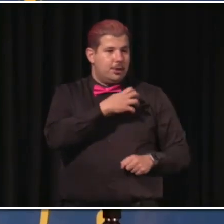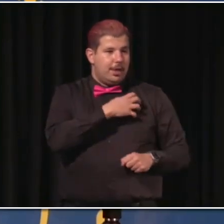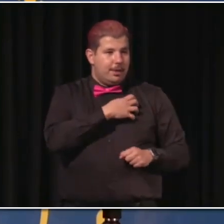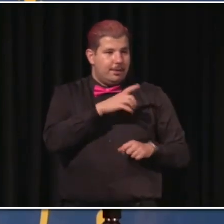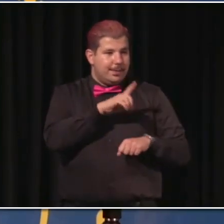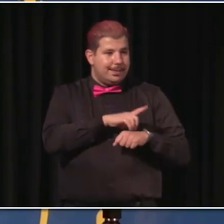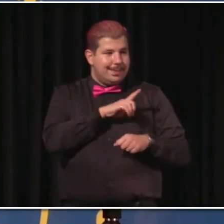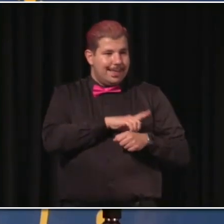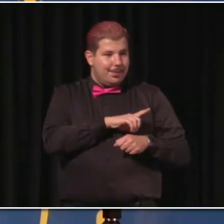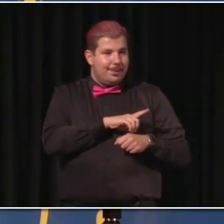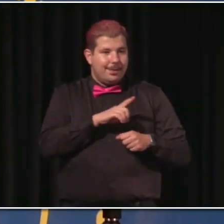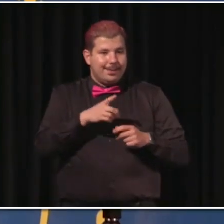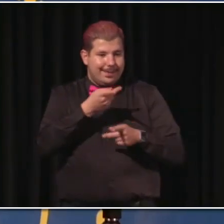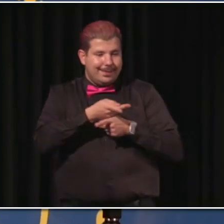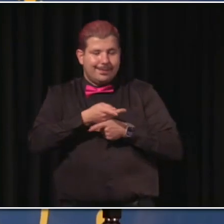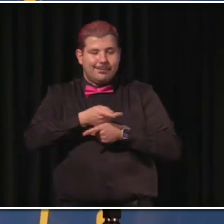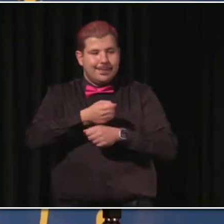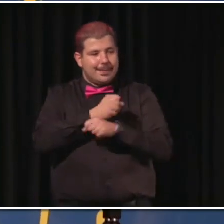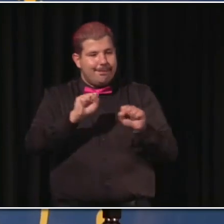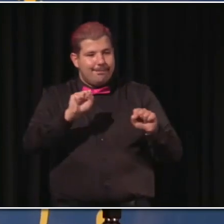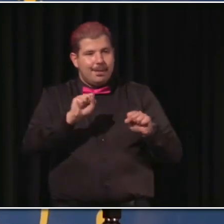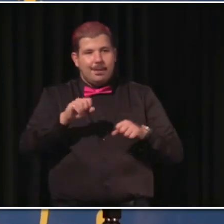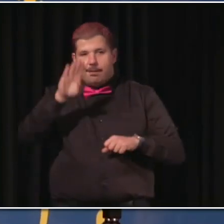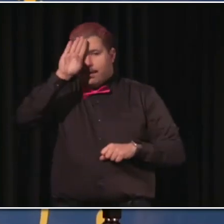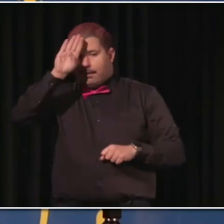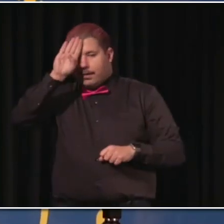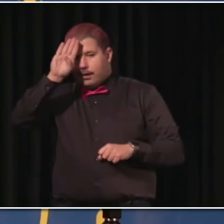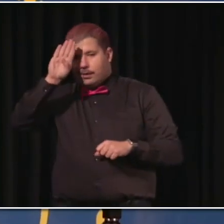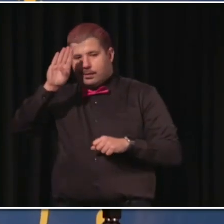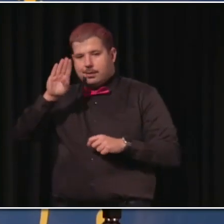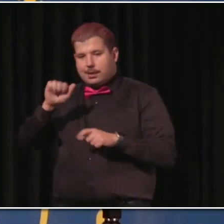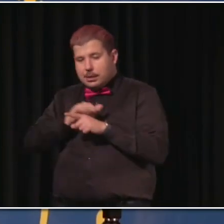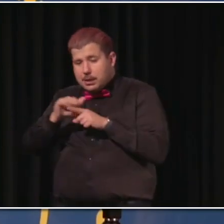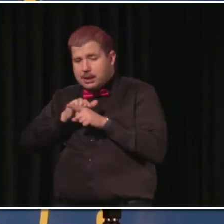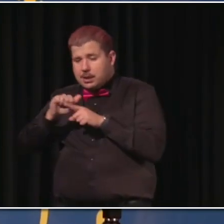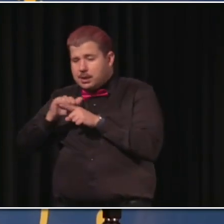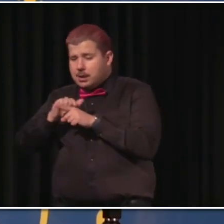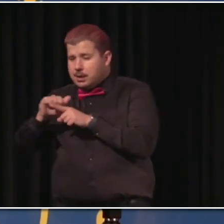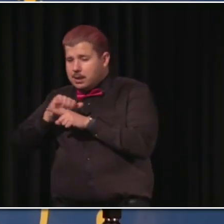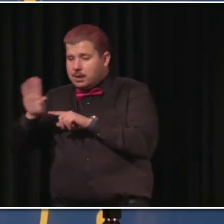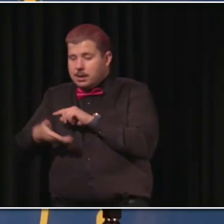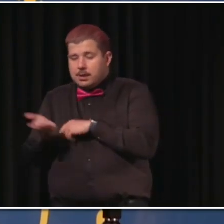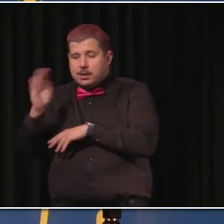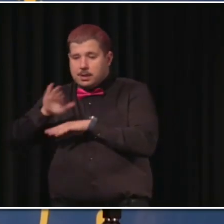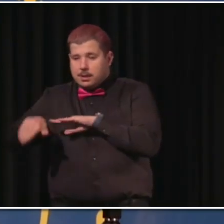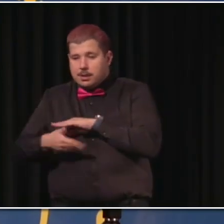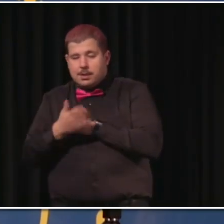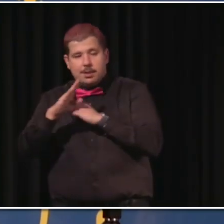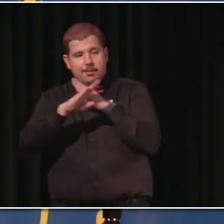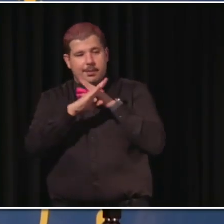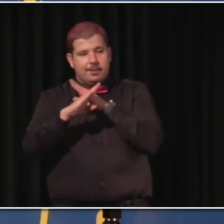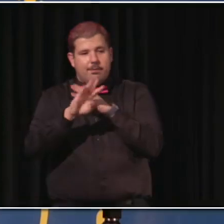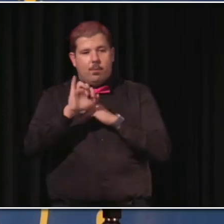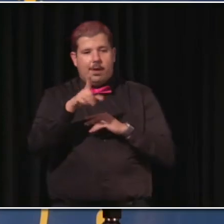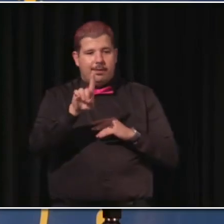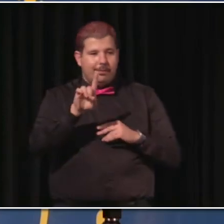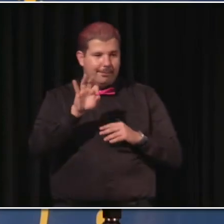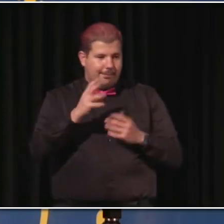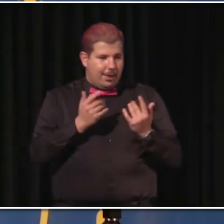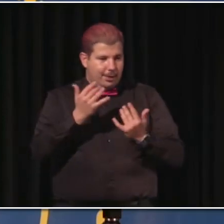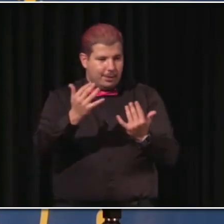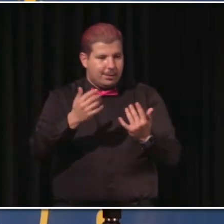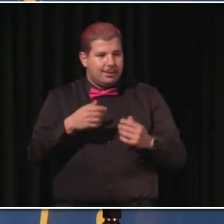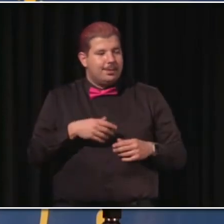deputies who keep us safe, the firefighters who train relentlessly to protect us from wildfires, the